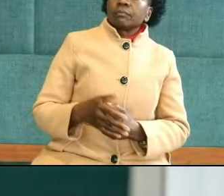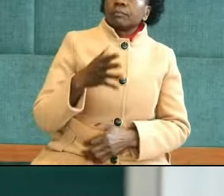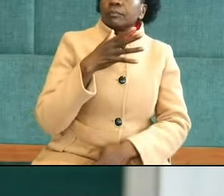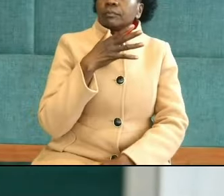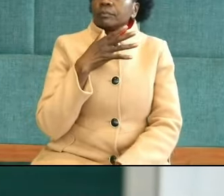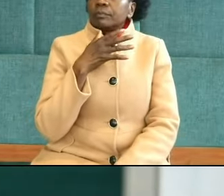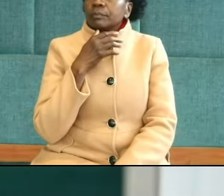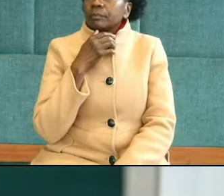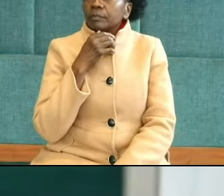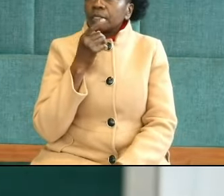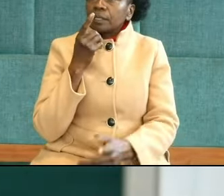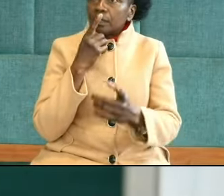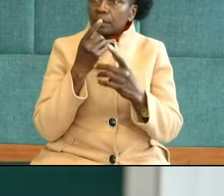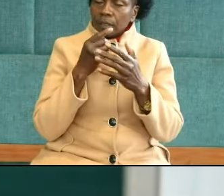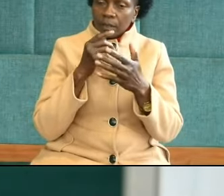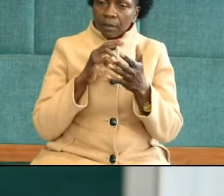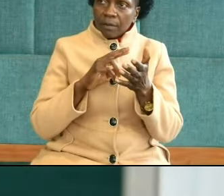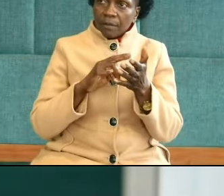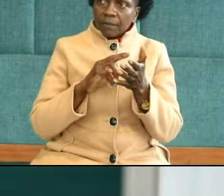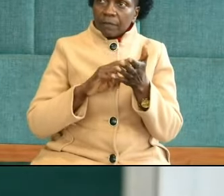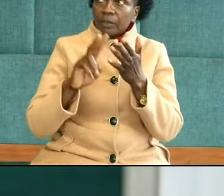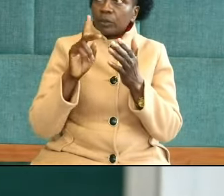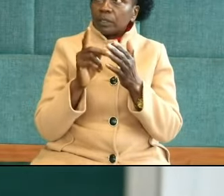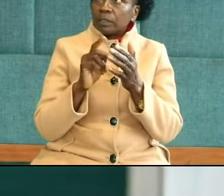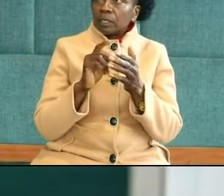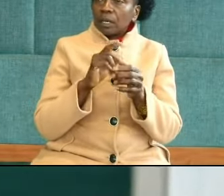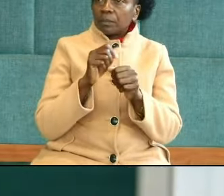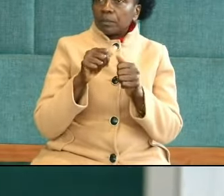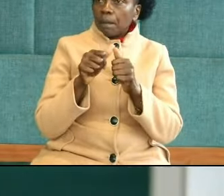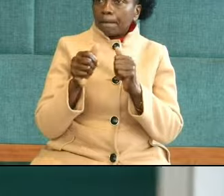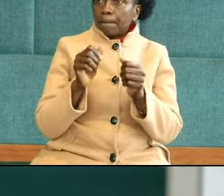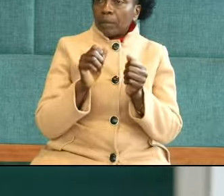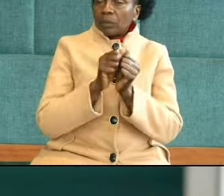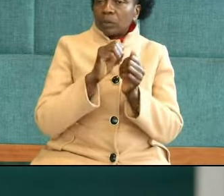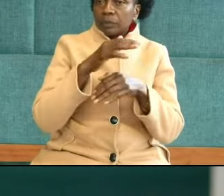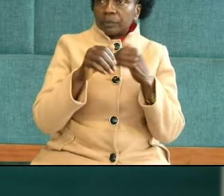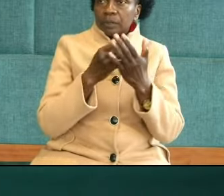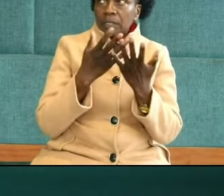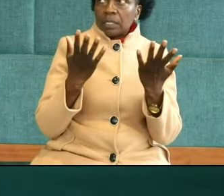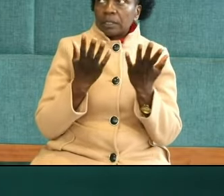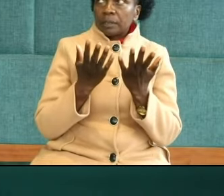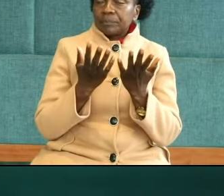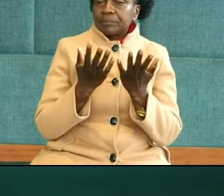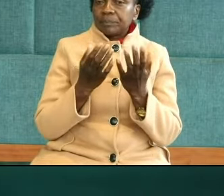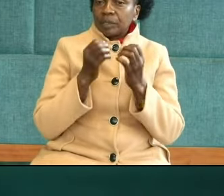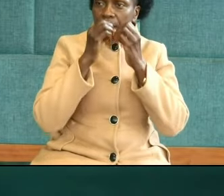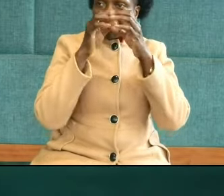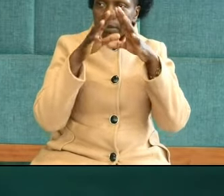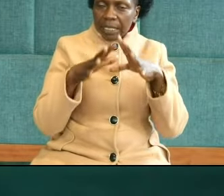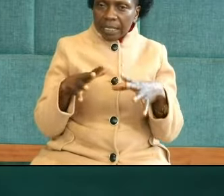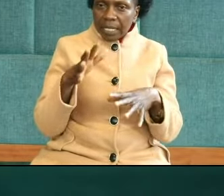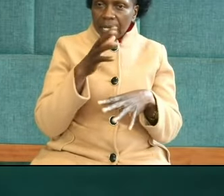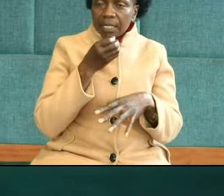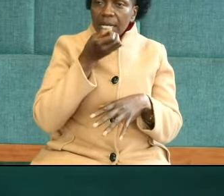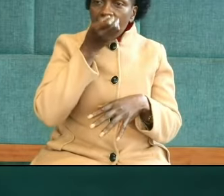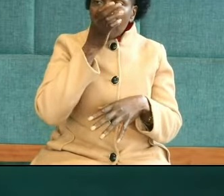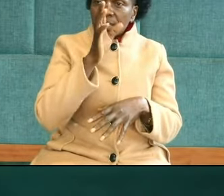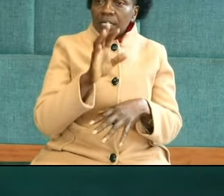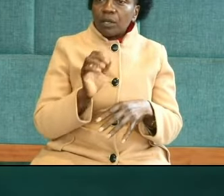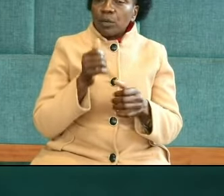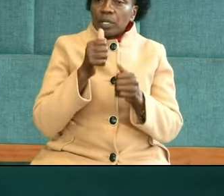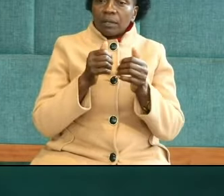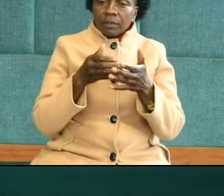And notice, you can read verse 1. Now it shall come to pass, when all these things come upon you, the blessing and the curse,